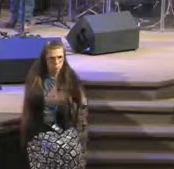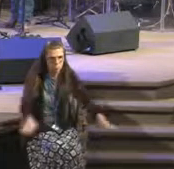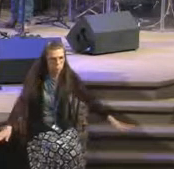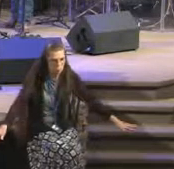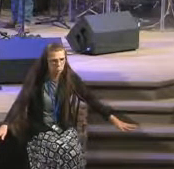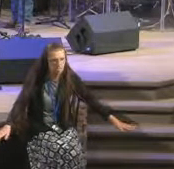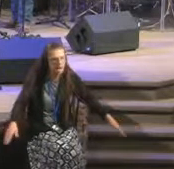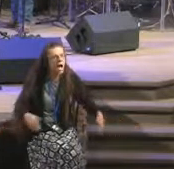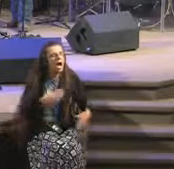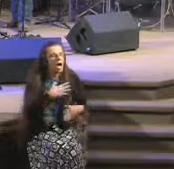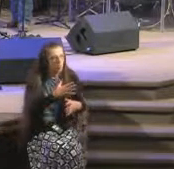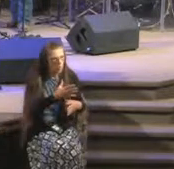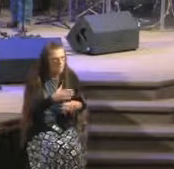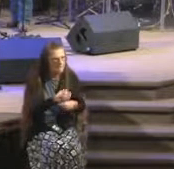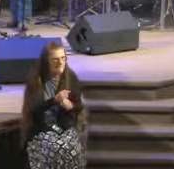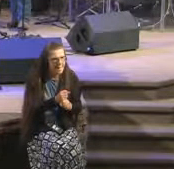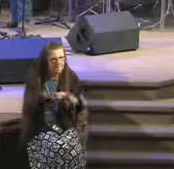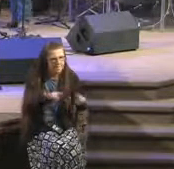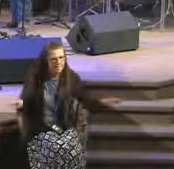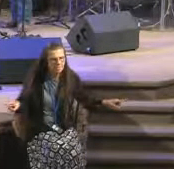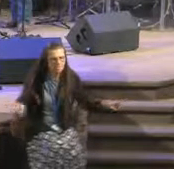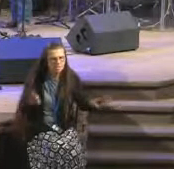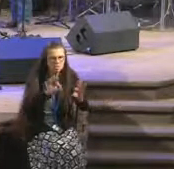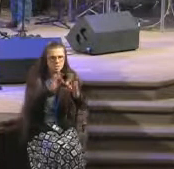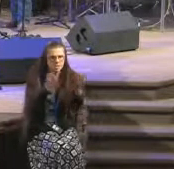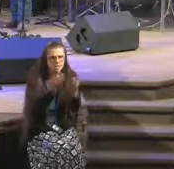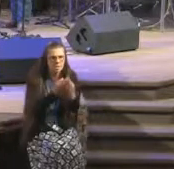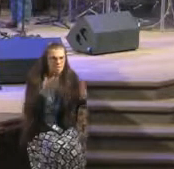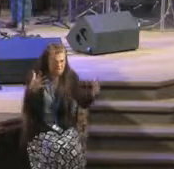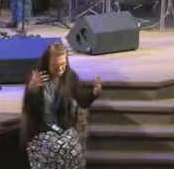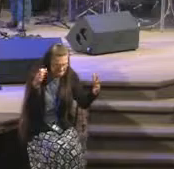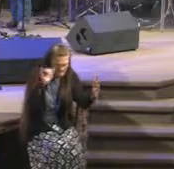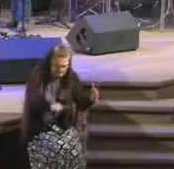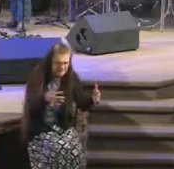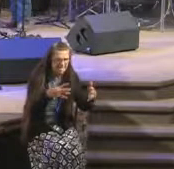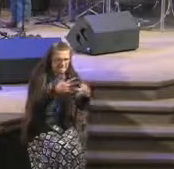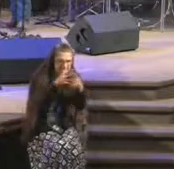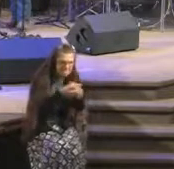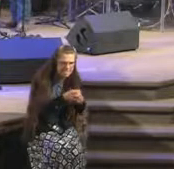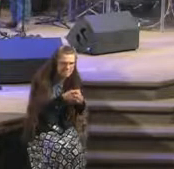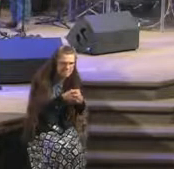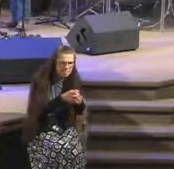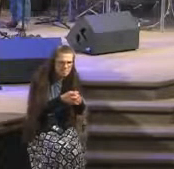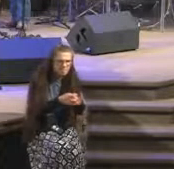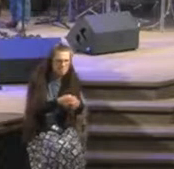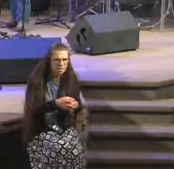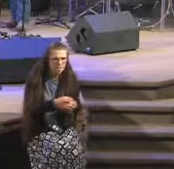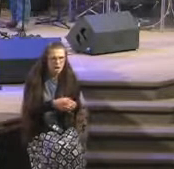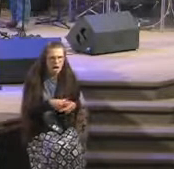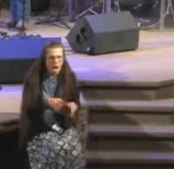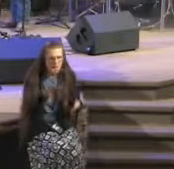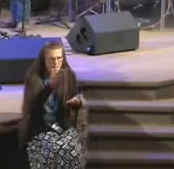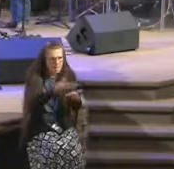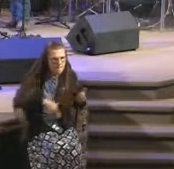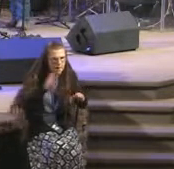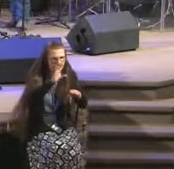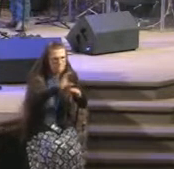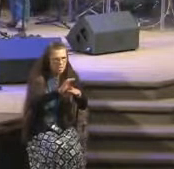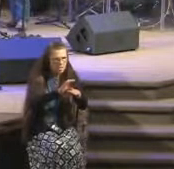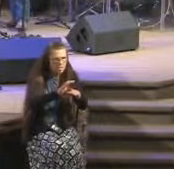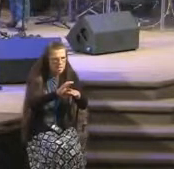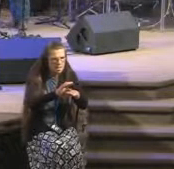I want to make a difference so that families stay together. I want to be a part of a church that's